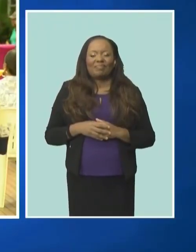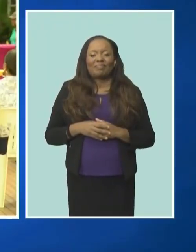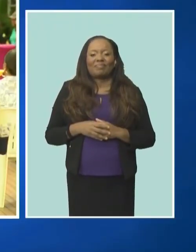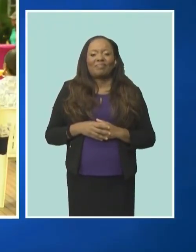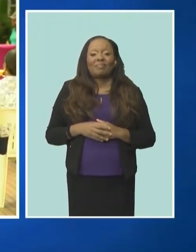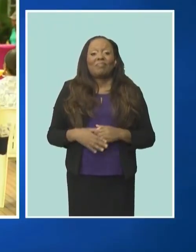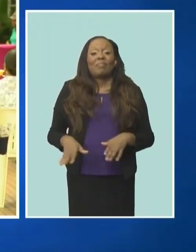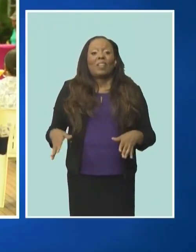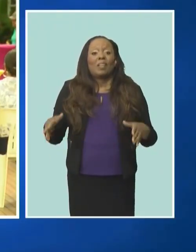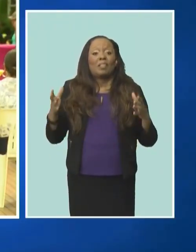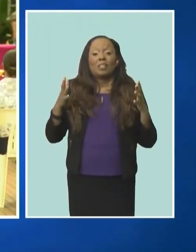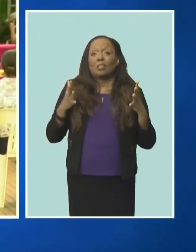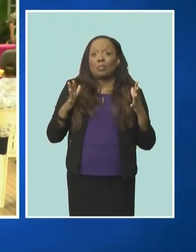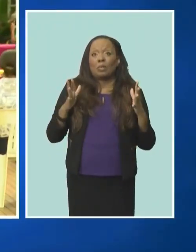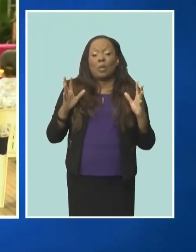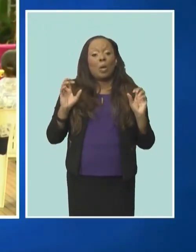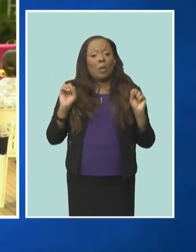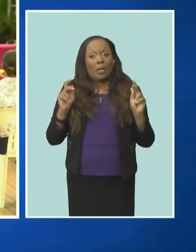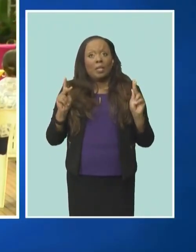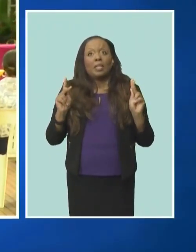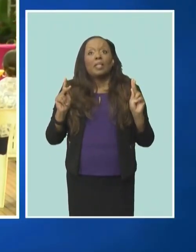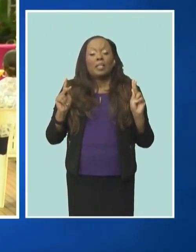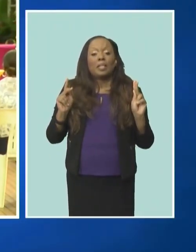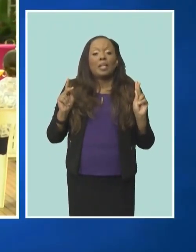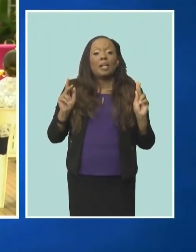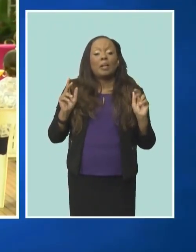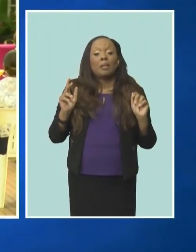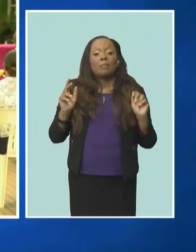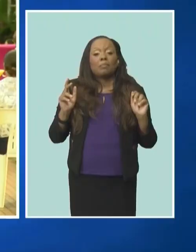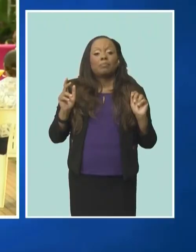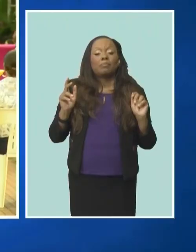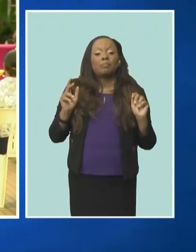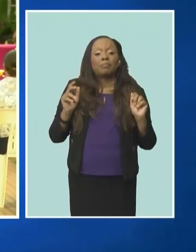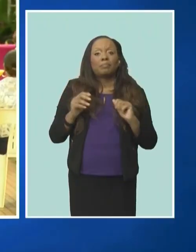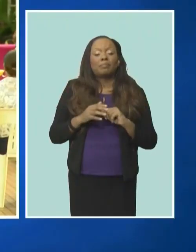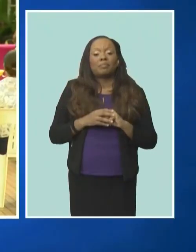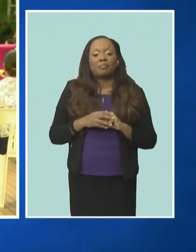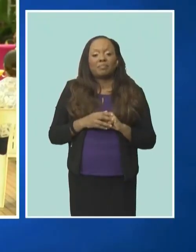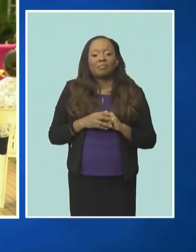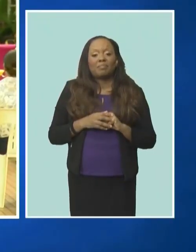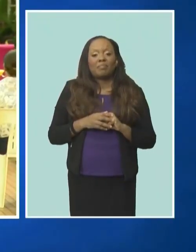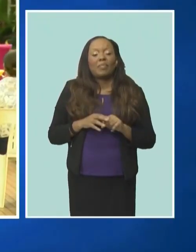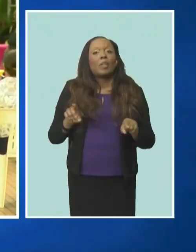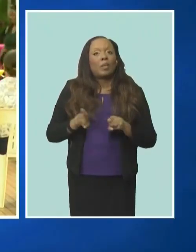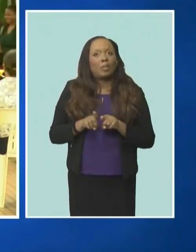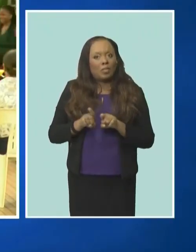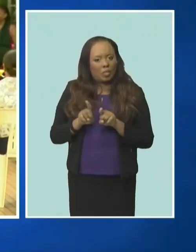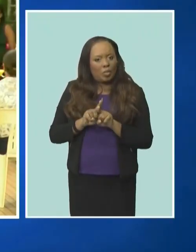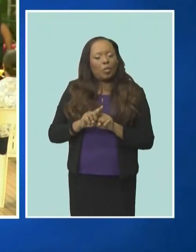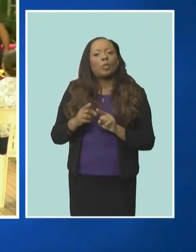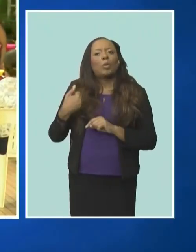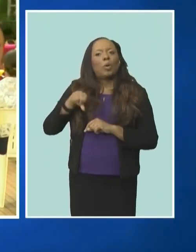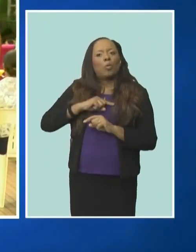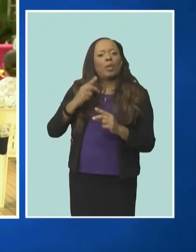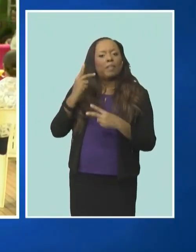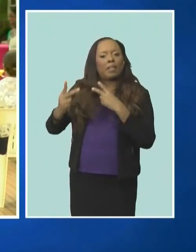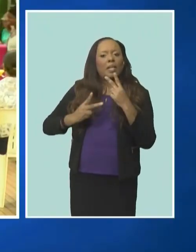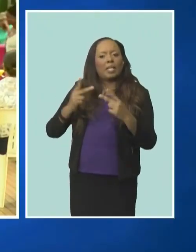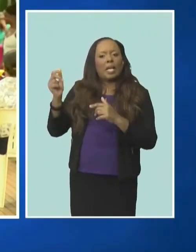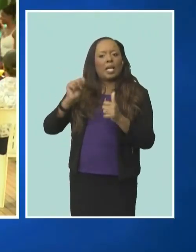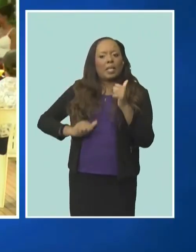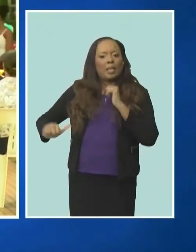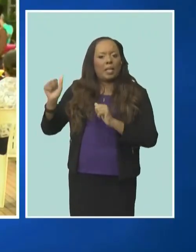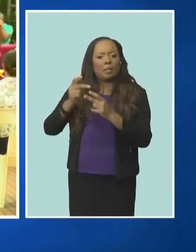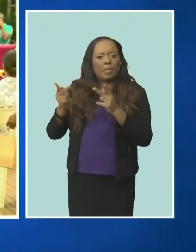Thank you, Onesta, and don't go too far, because Onesta was able to head on over to the National Performing Arts Center, where hundreds turned